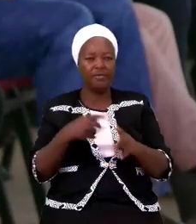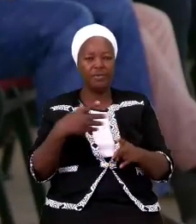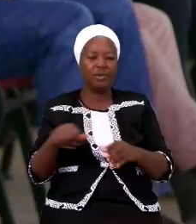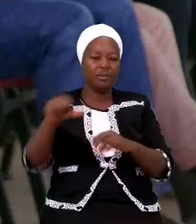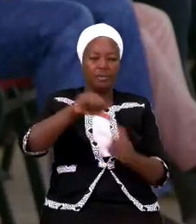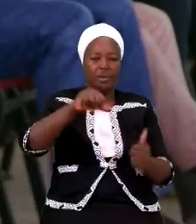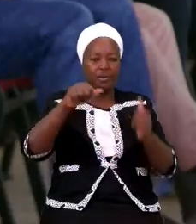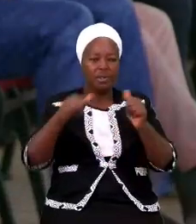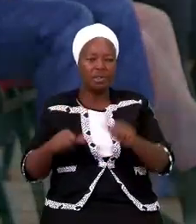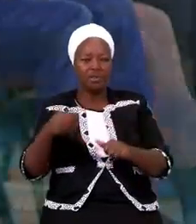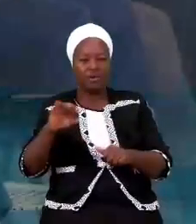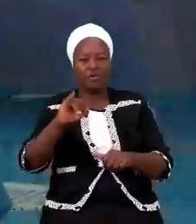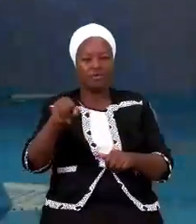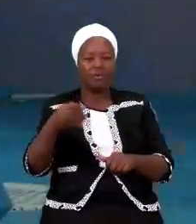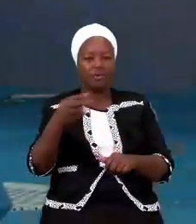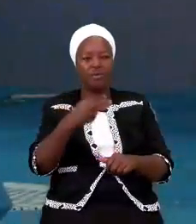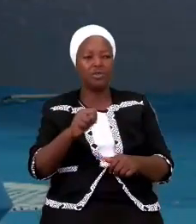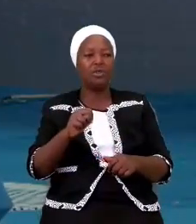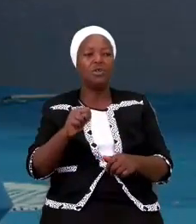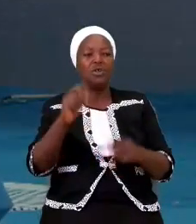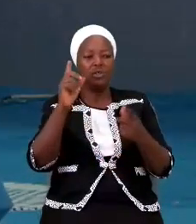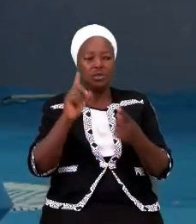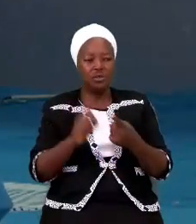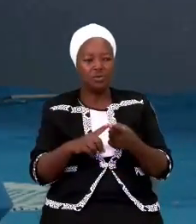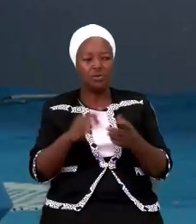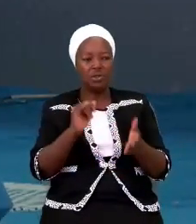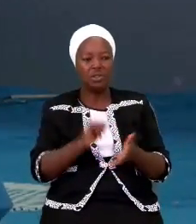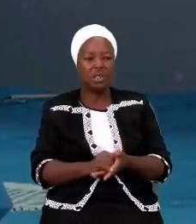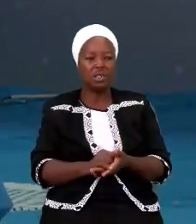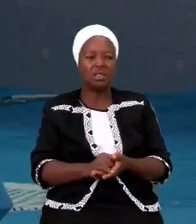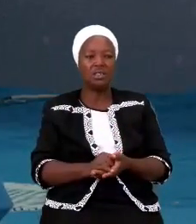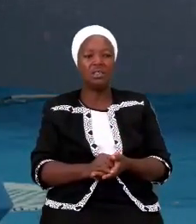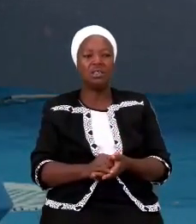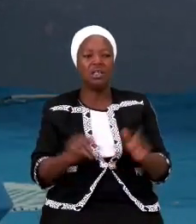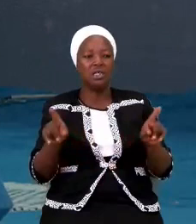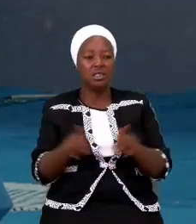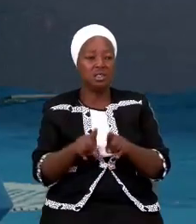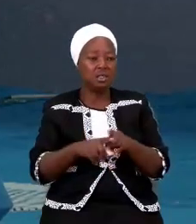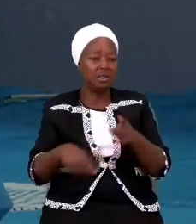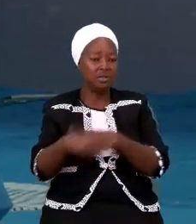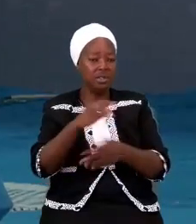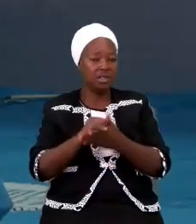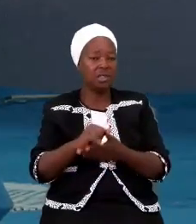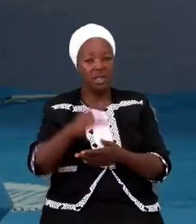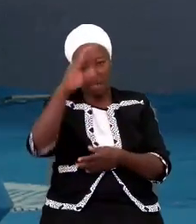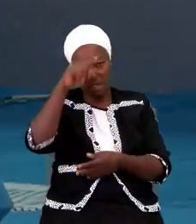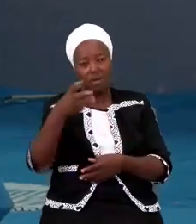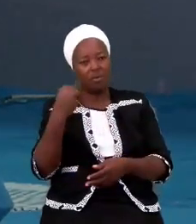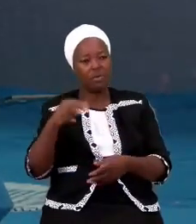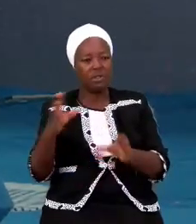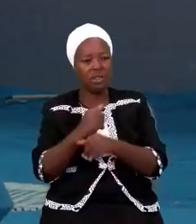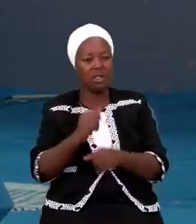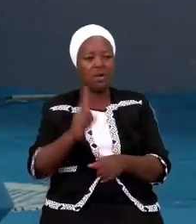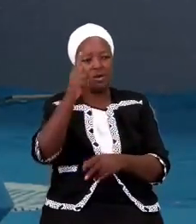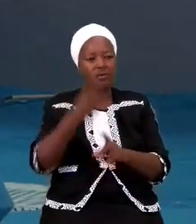taken up from us, must one be ordained to be a witness